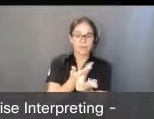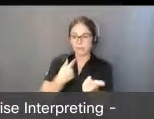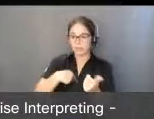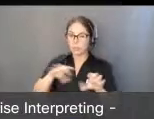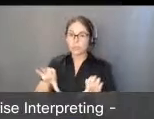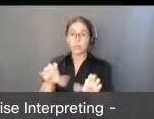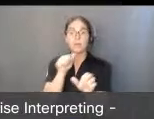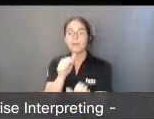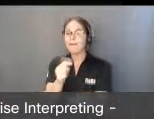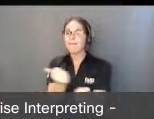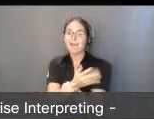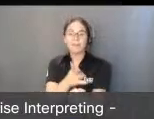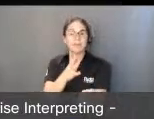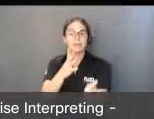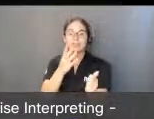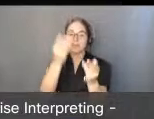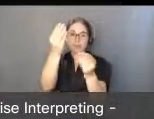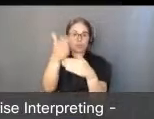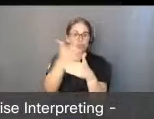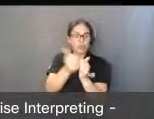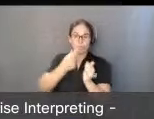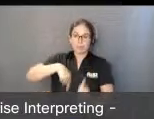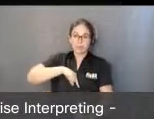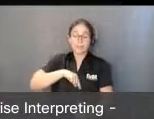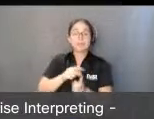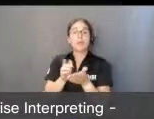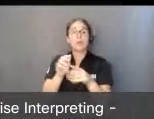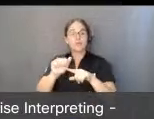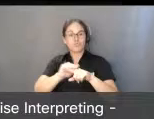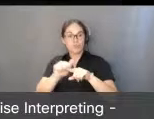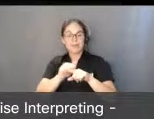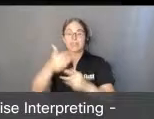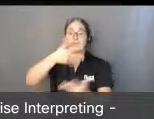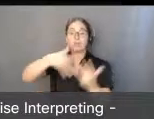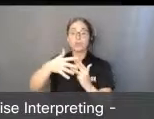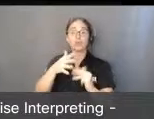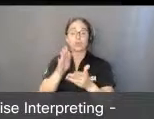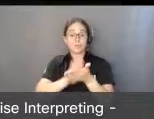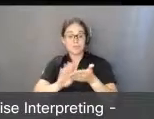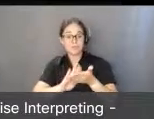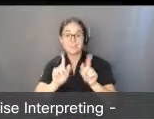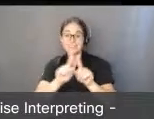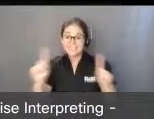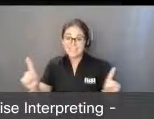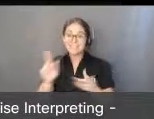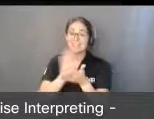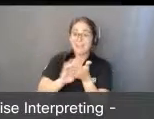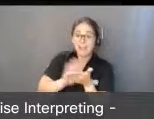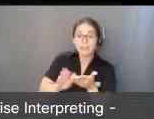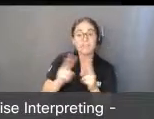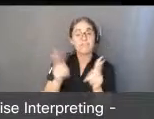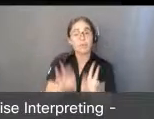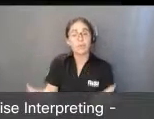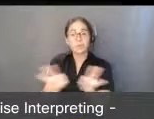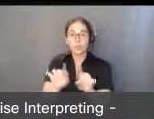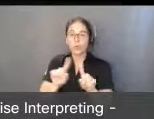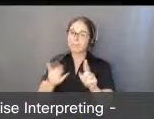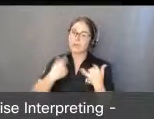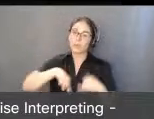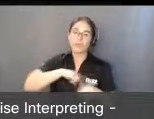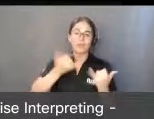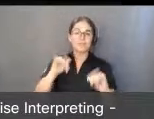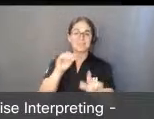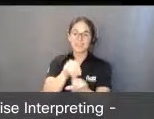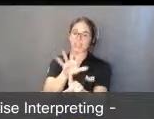us. Practicing social distancing and hygiene is very important, yet we are still exposed. We all matter and are essential in